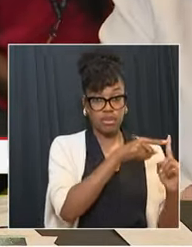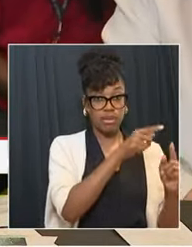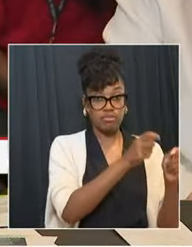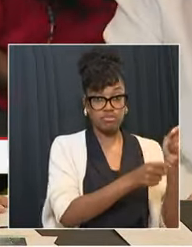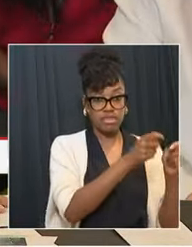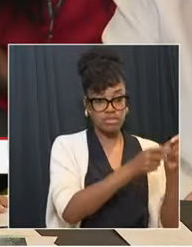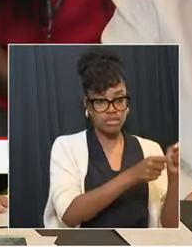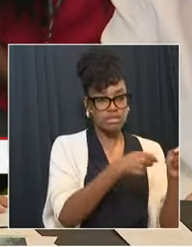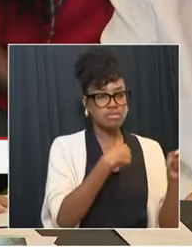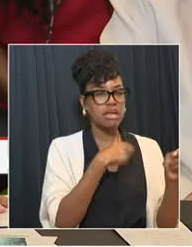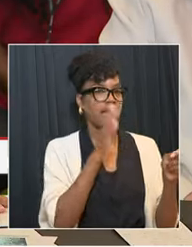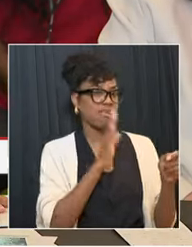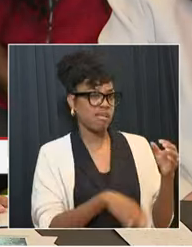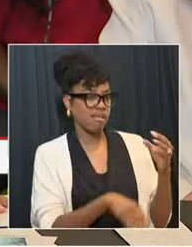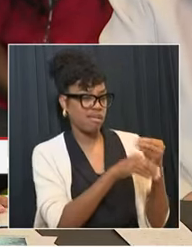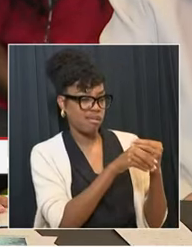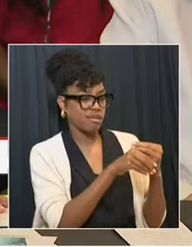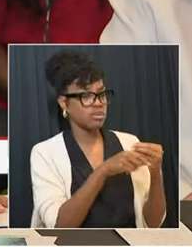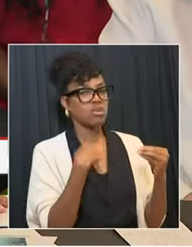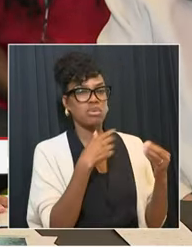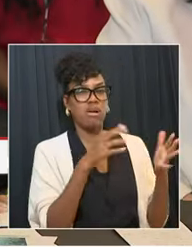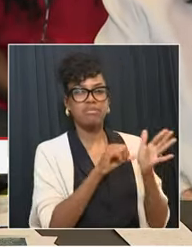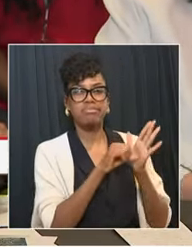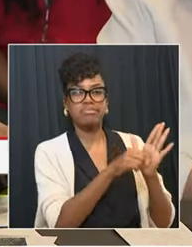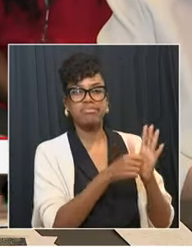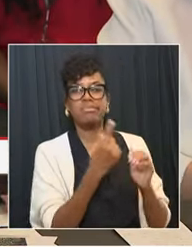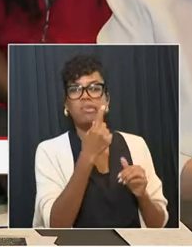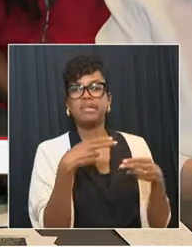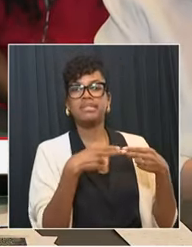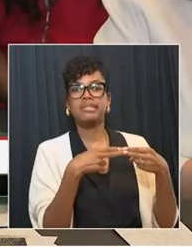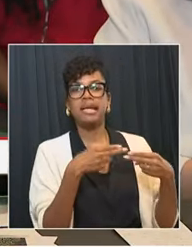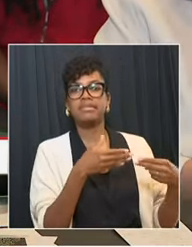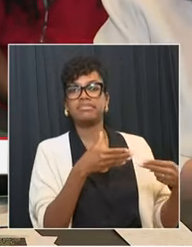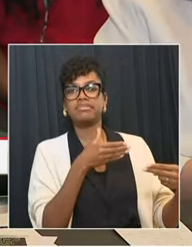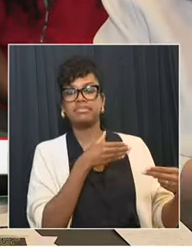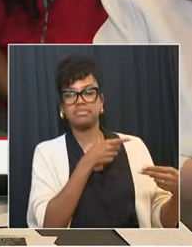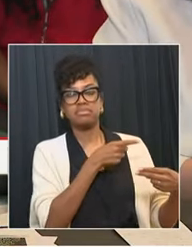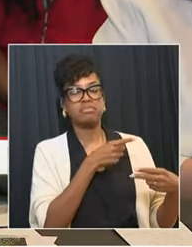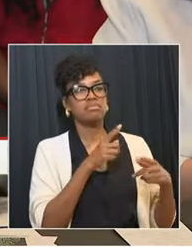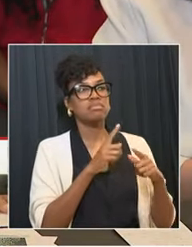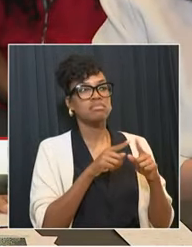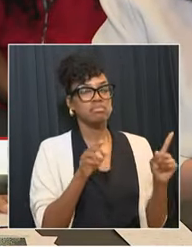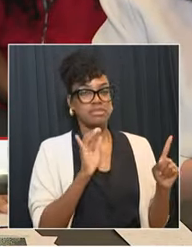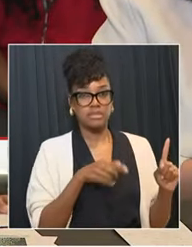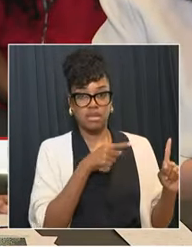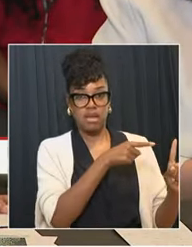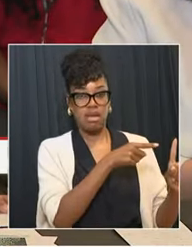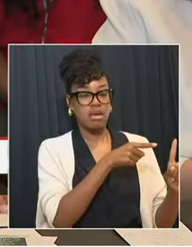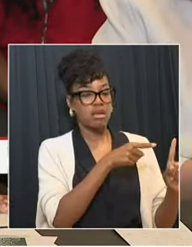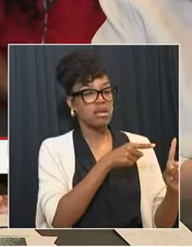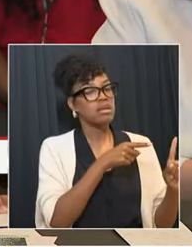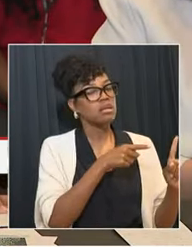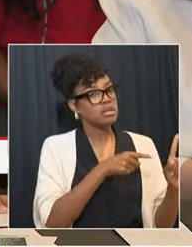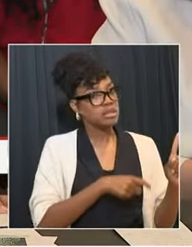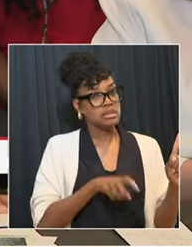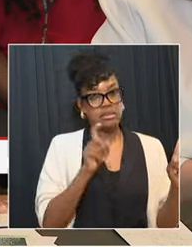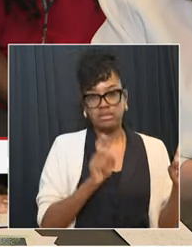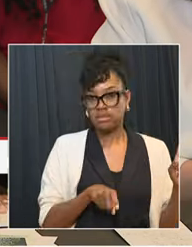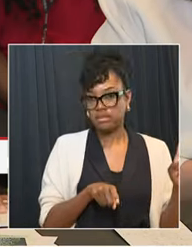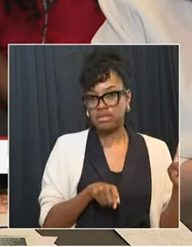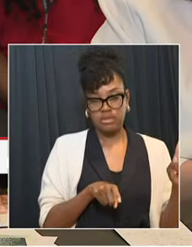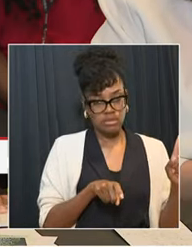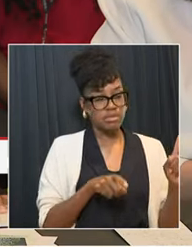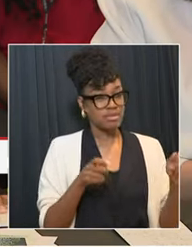I think we pointed to that in one of the slides, but it is very necessary to deal with